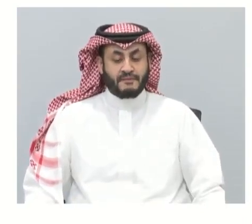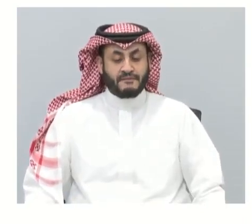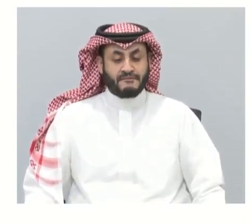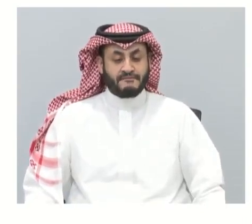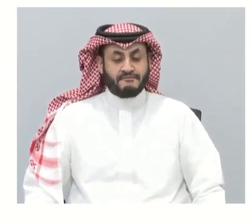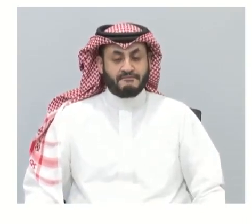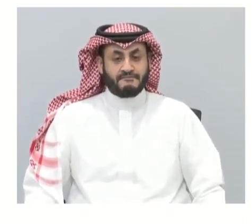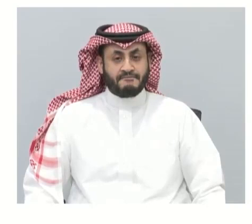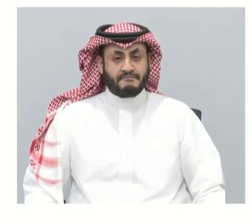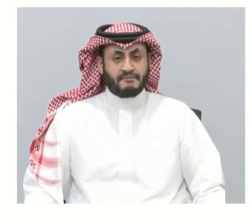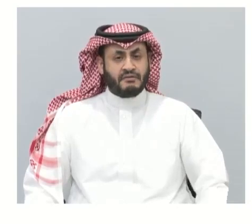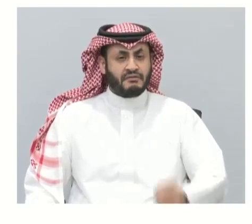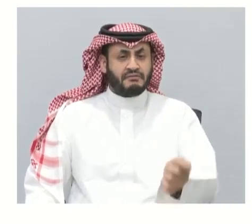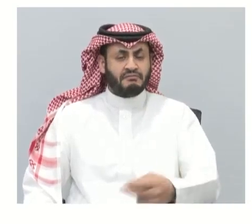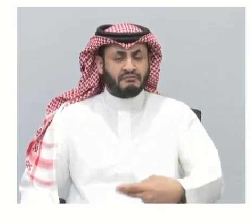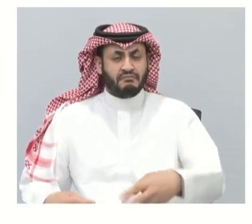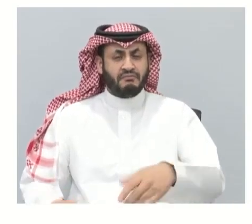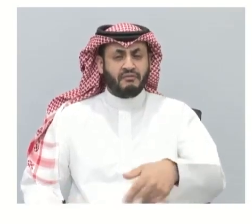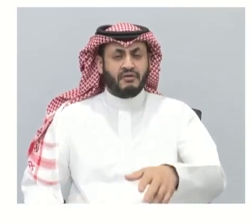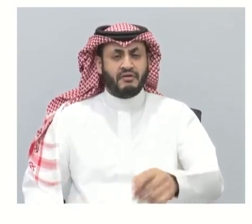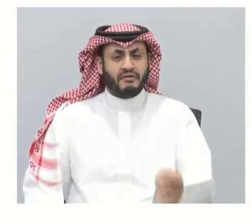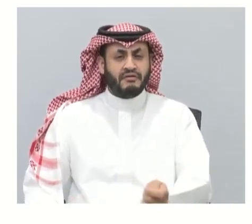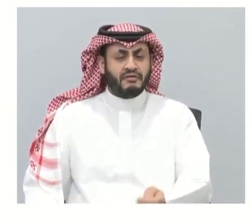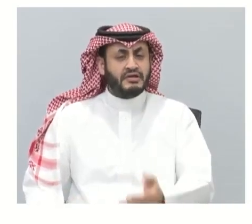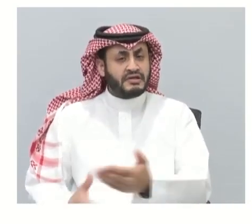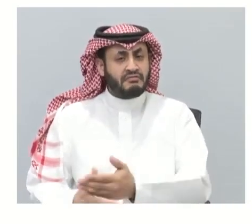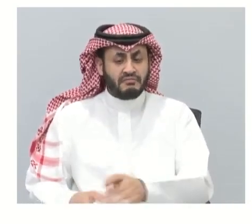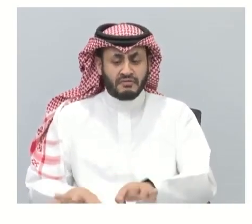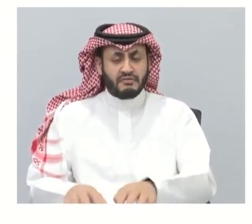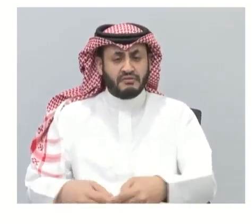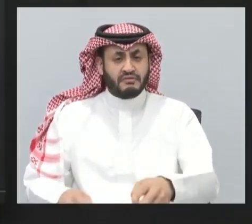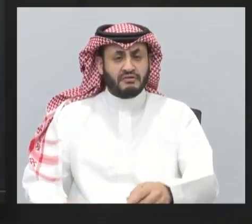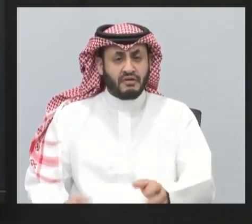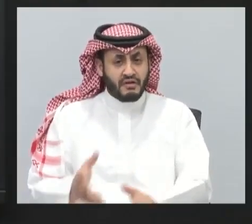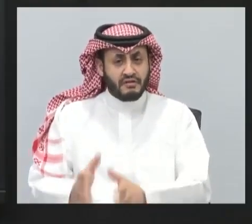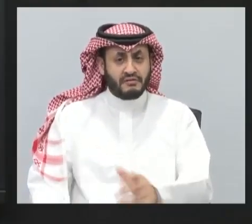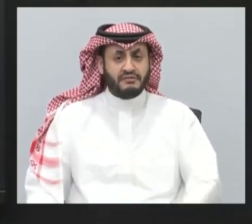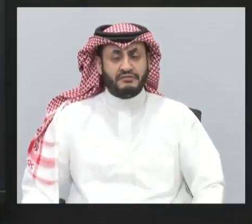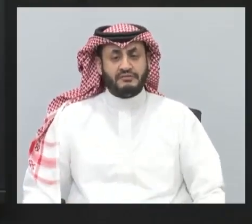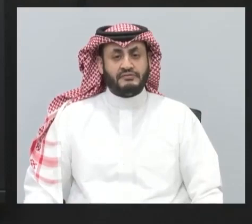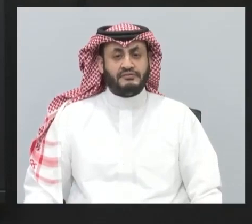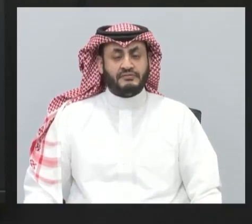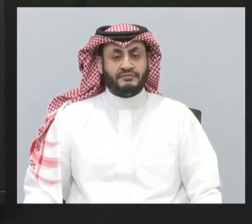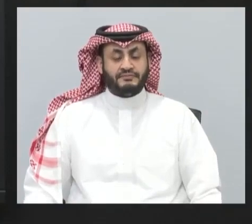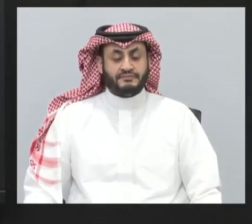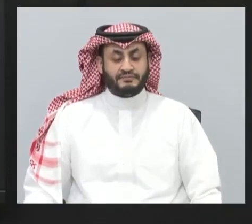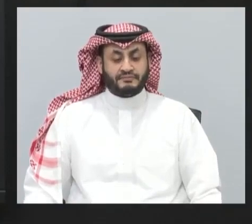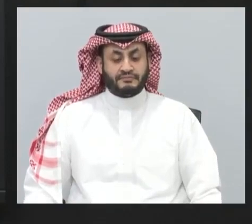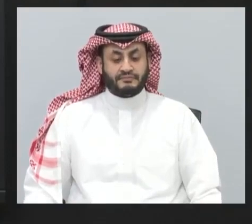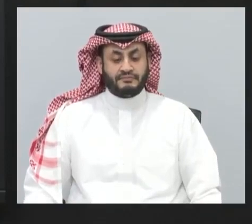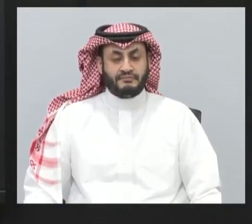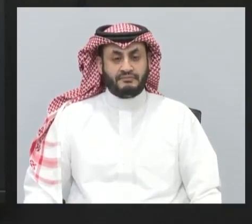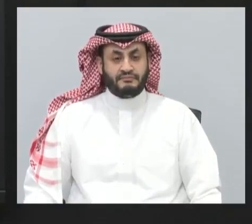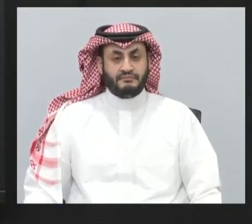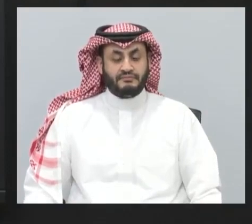not bothered by the idea of writing. They can't spell words because they are dependent on computers and the